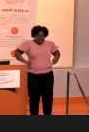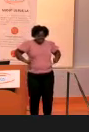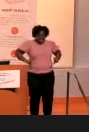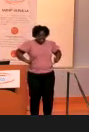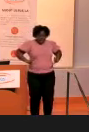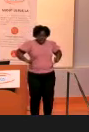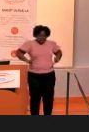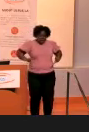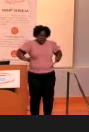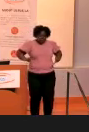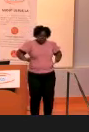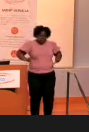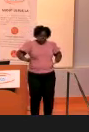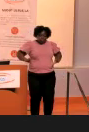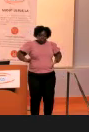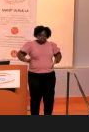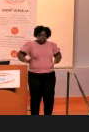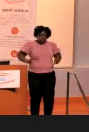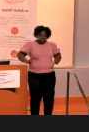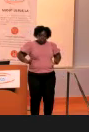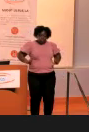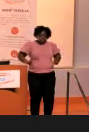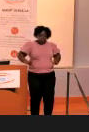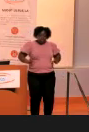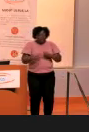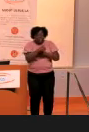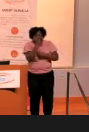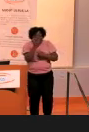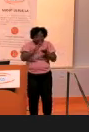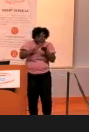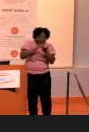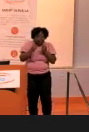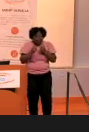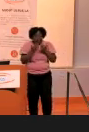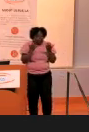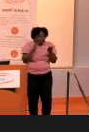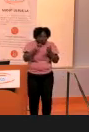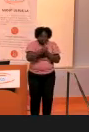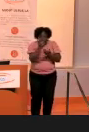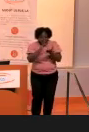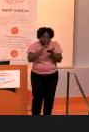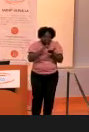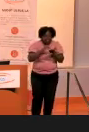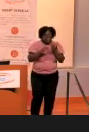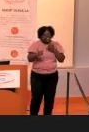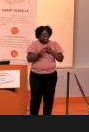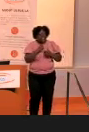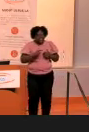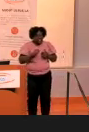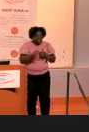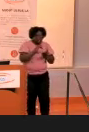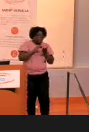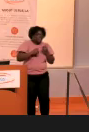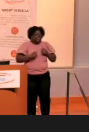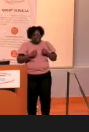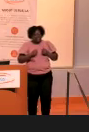The reason for doing this is the other medications just don't build up in your system as quickly. So nothing